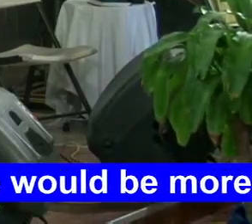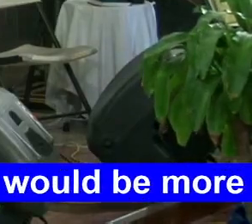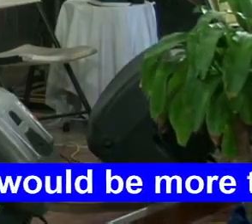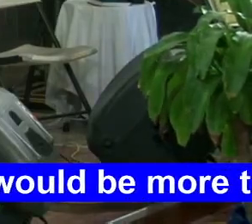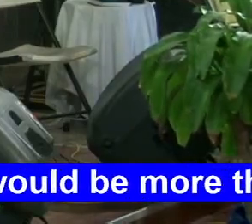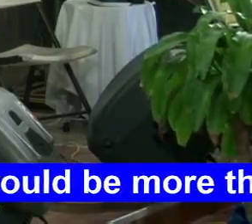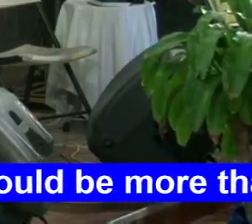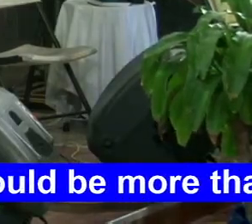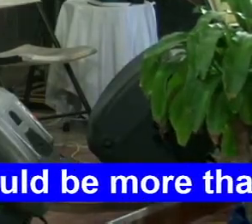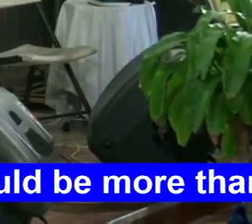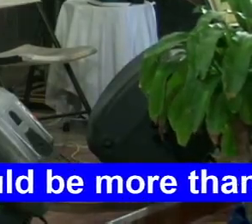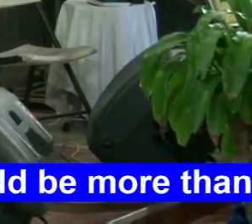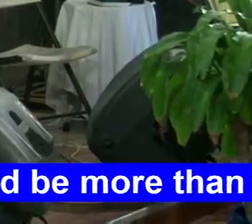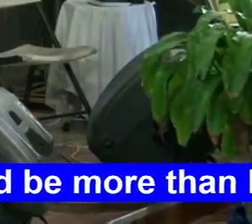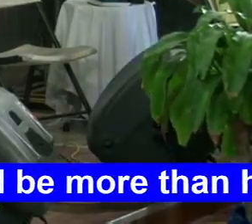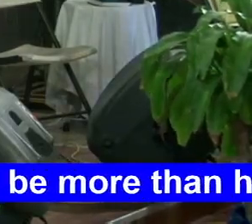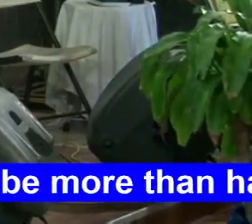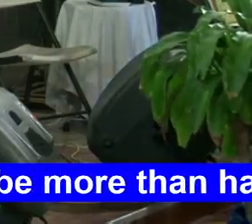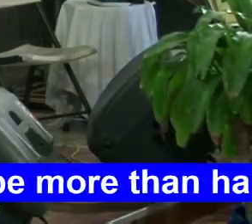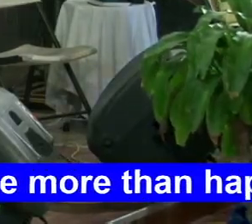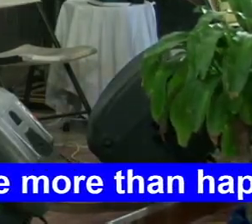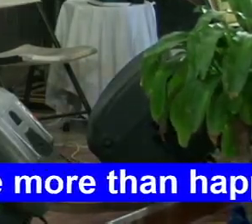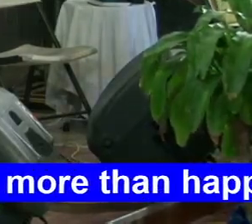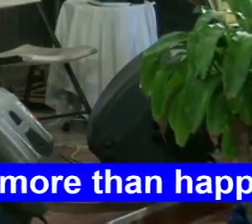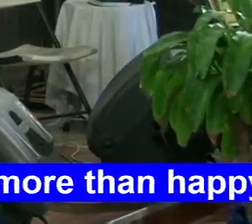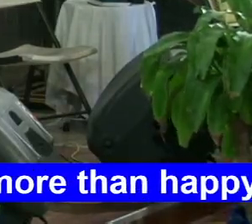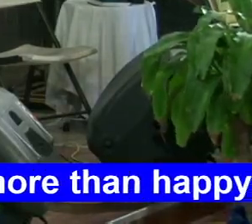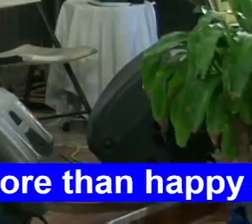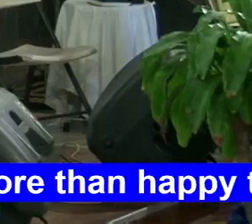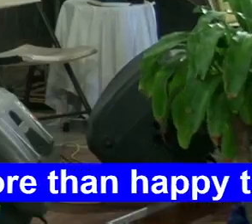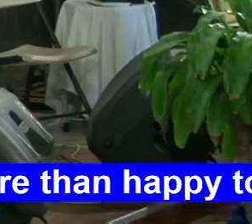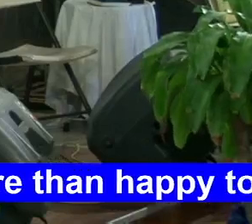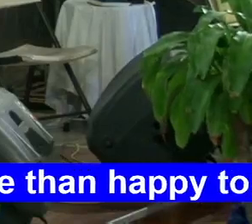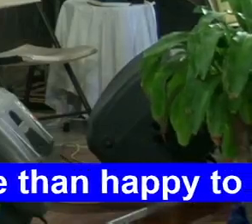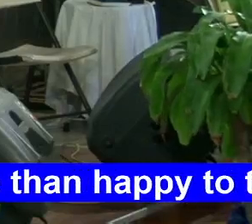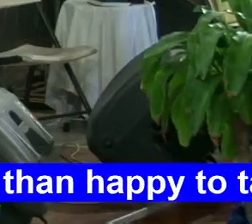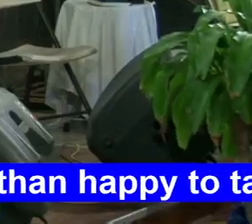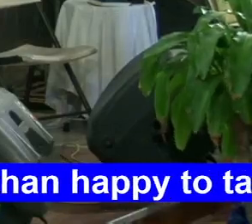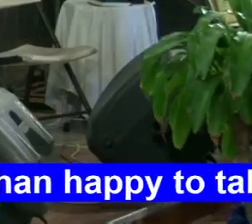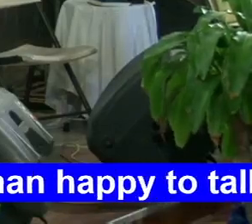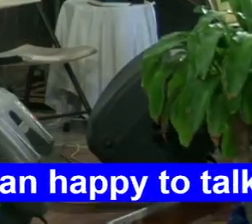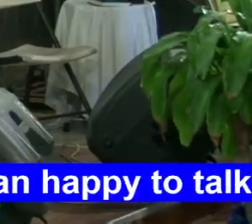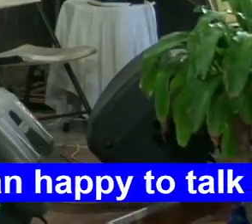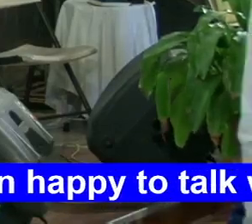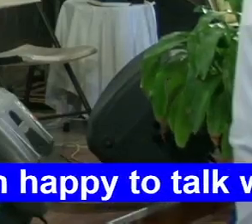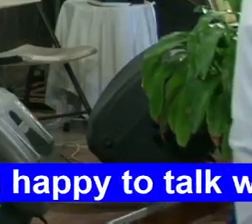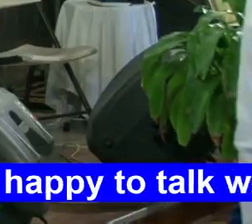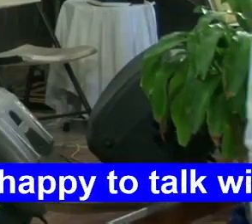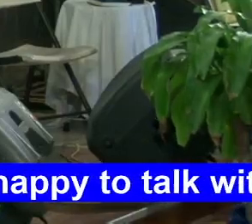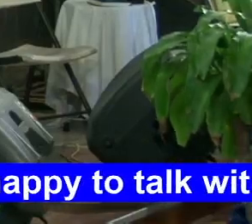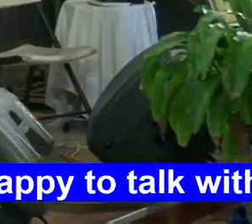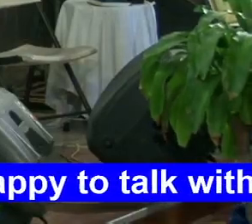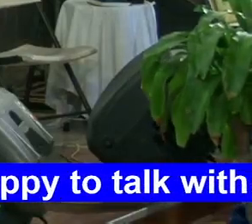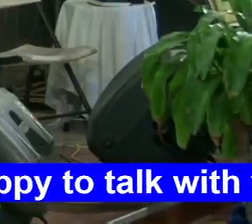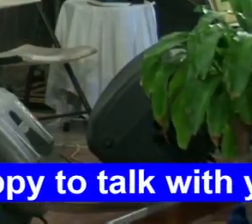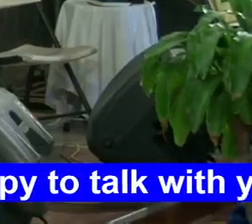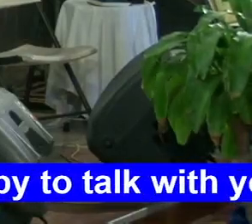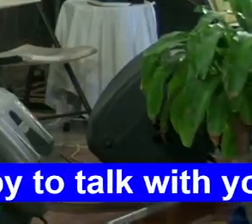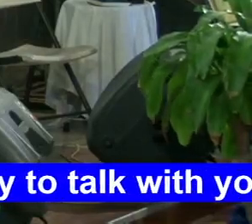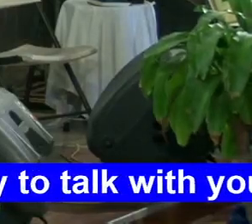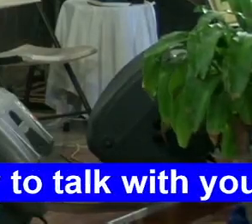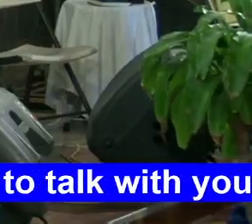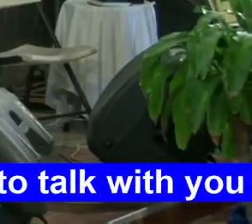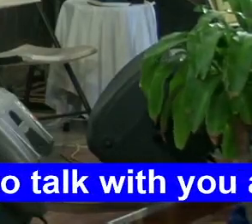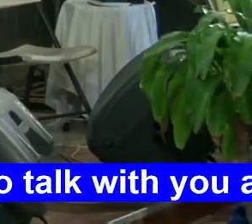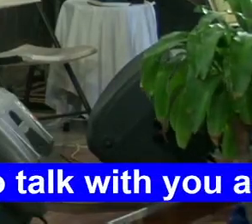to walk and the blind to see. Open prison doors, set the